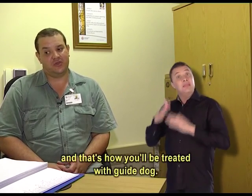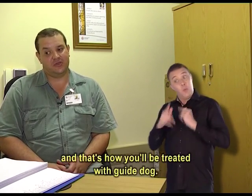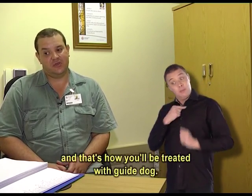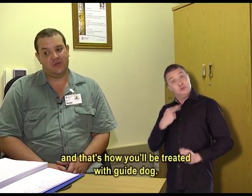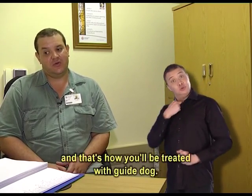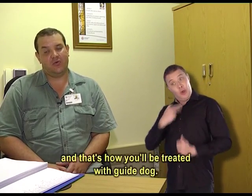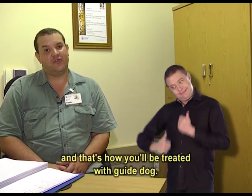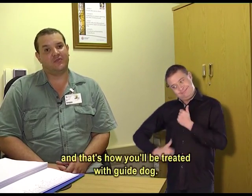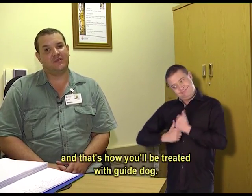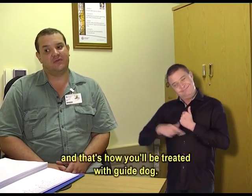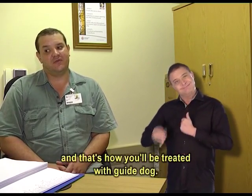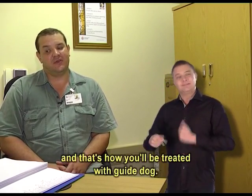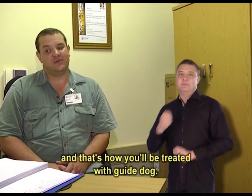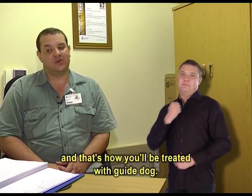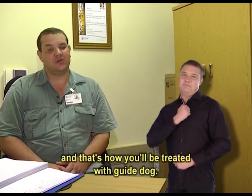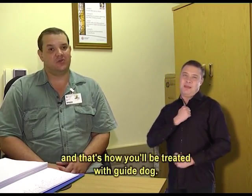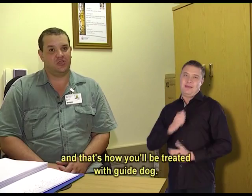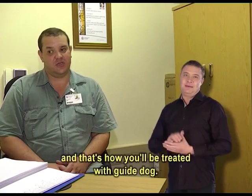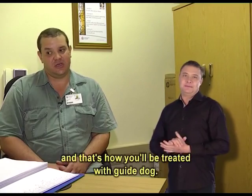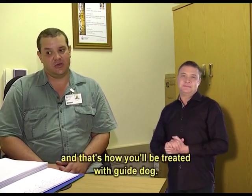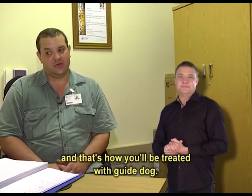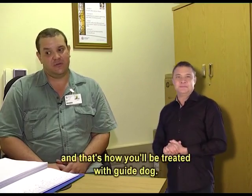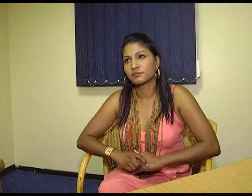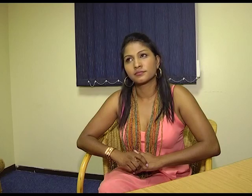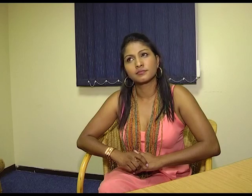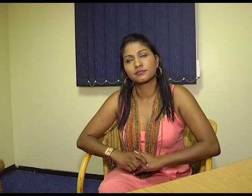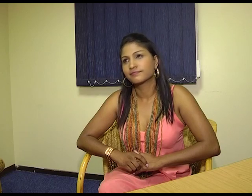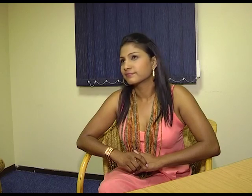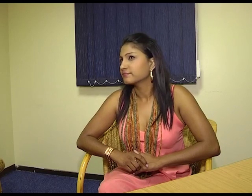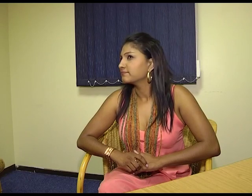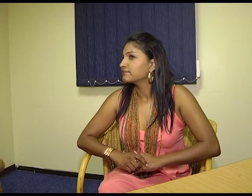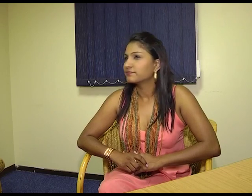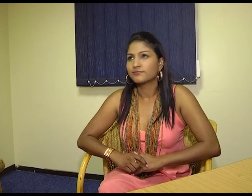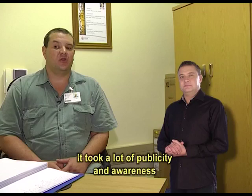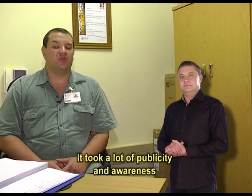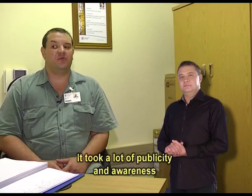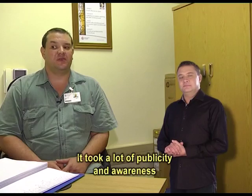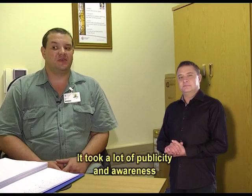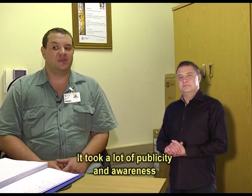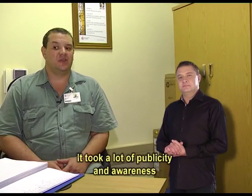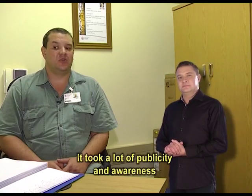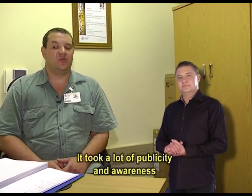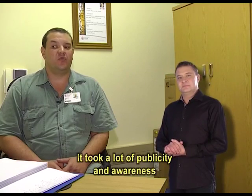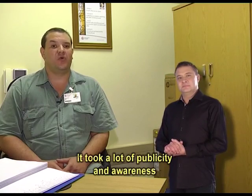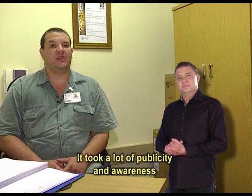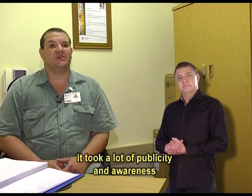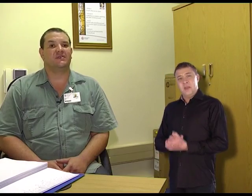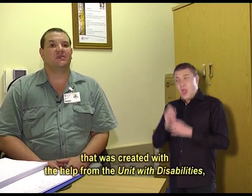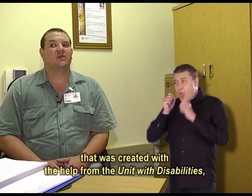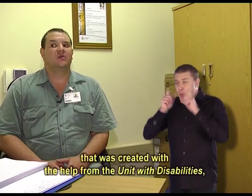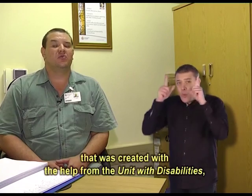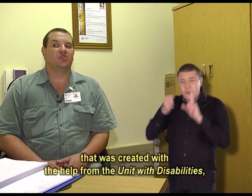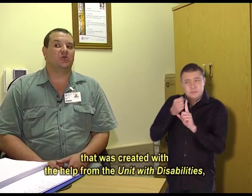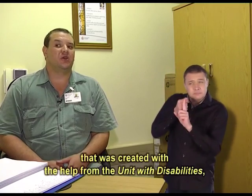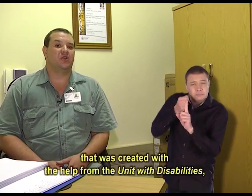be treated with your assistive device, in my case, which is a guide dog. And it took a lot of publicity and a lot of